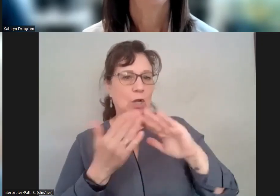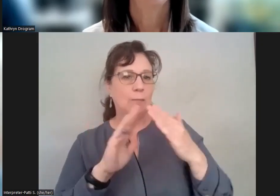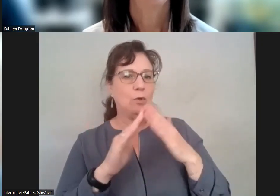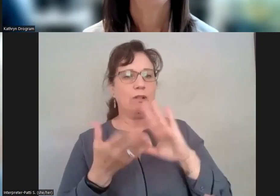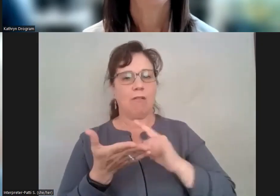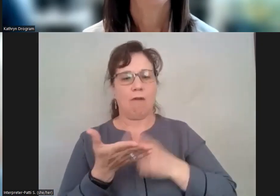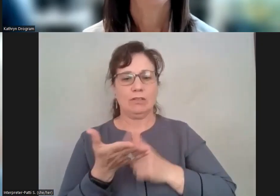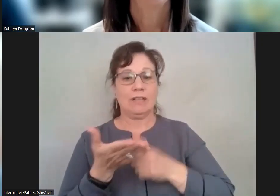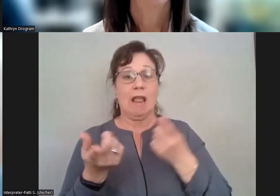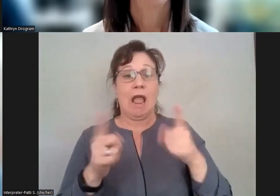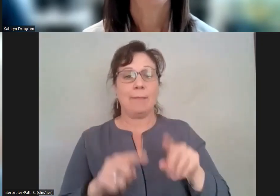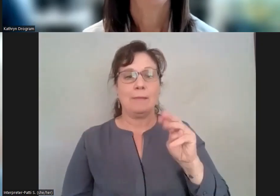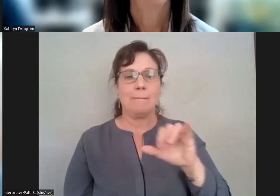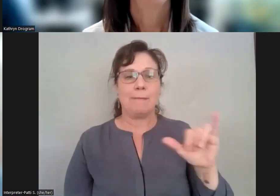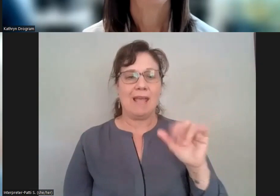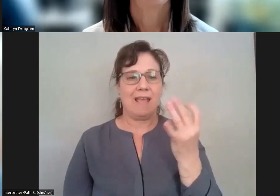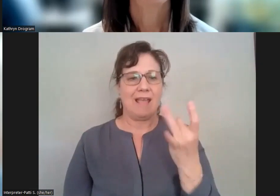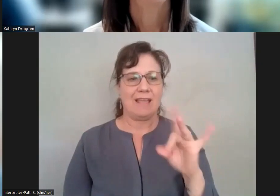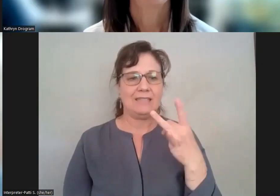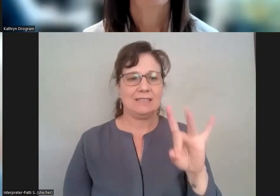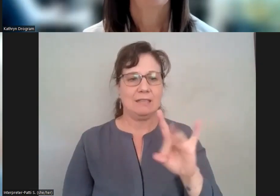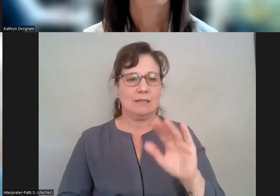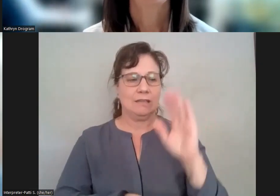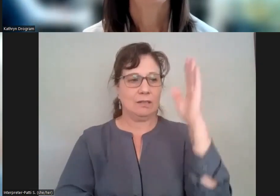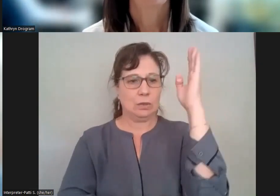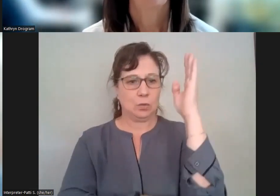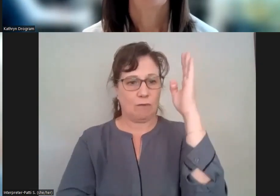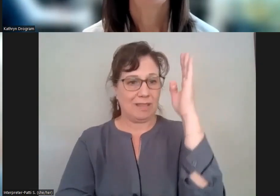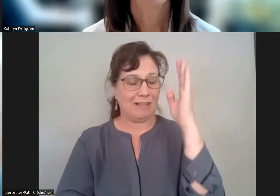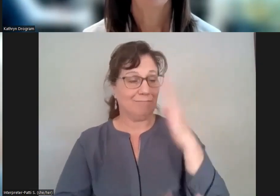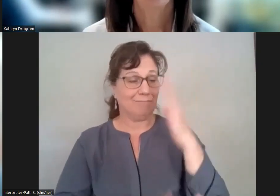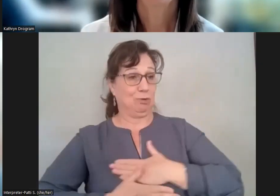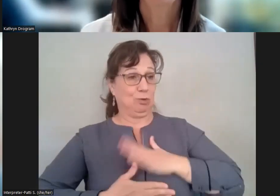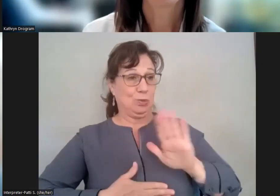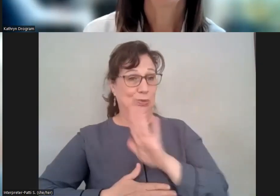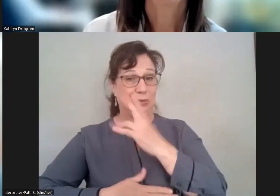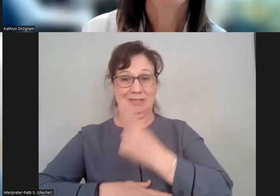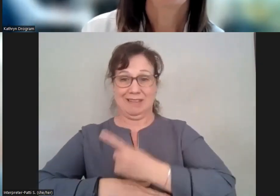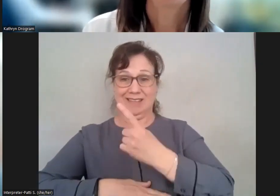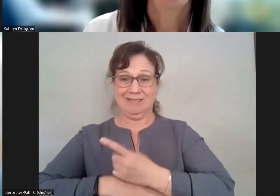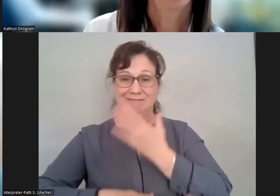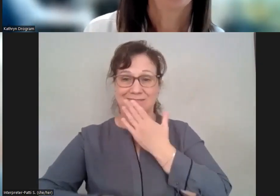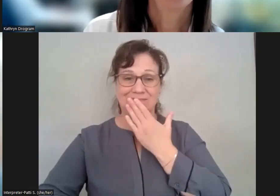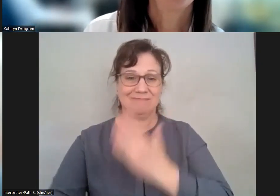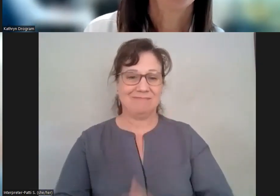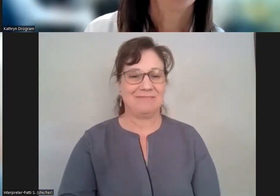May 18th at 12 p.m. All right, have a great day, guys. Thank you. Thank you.